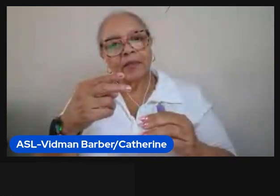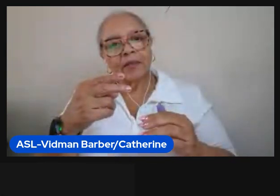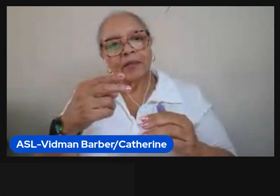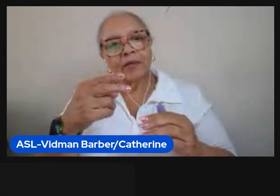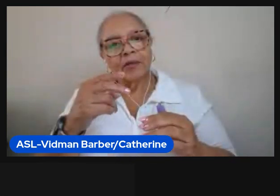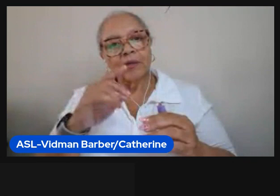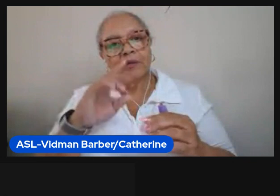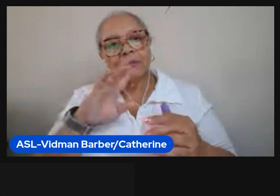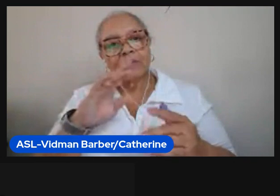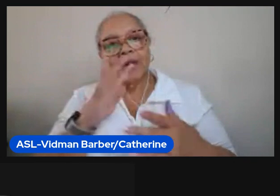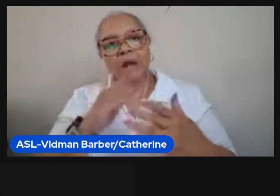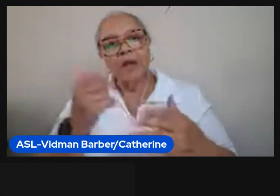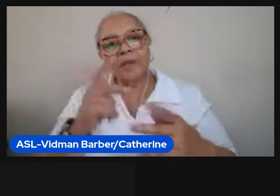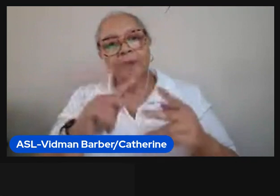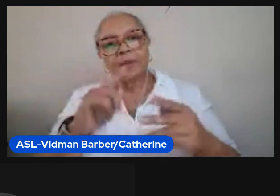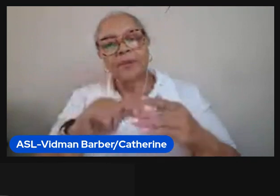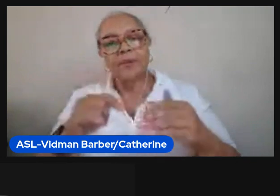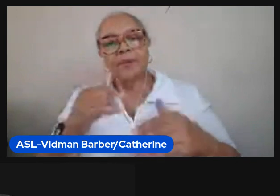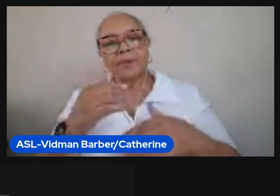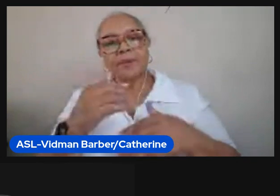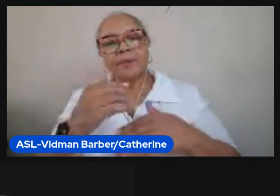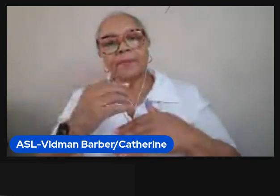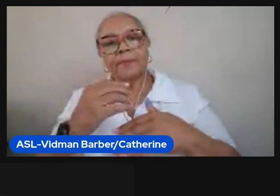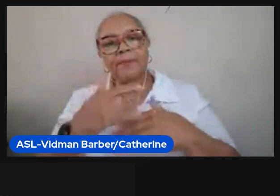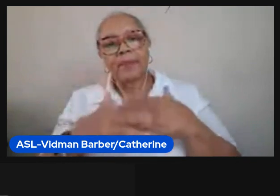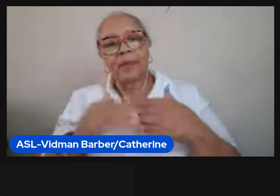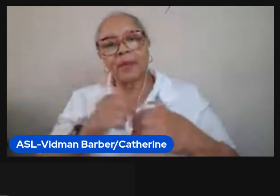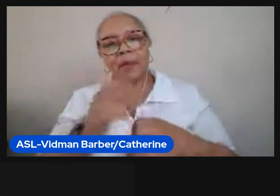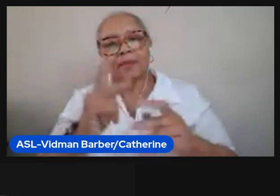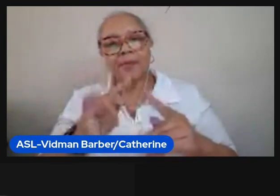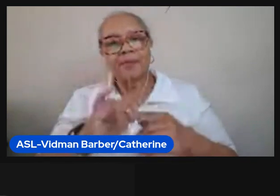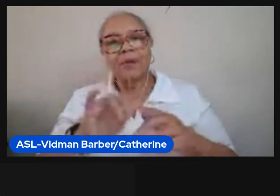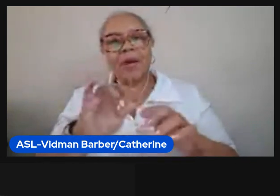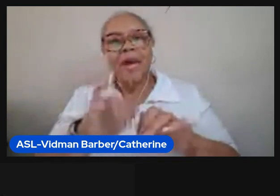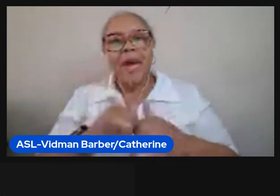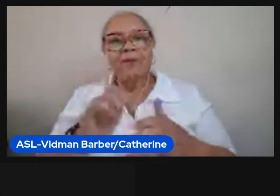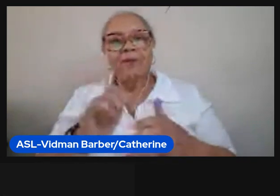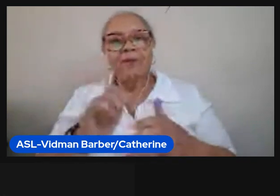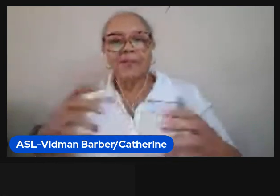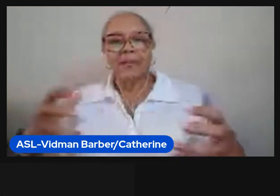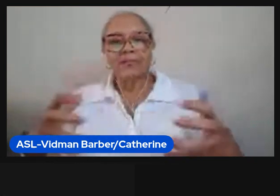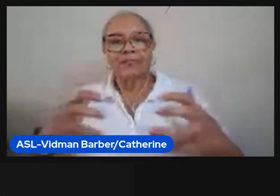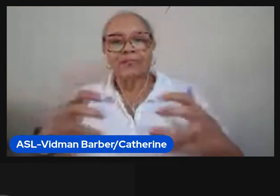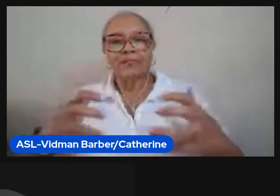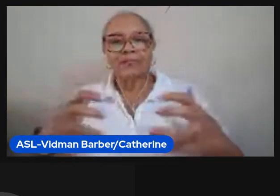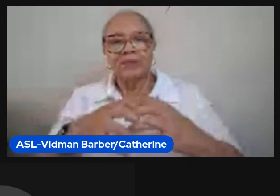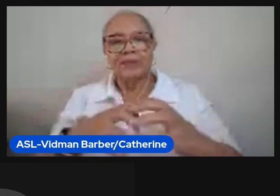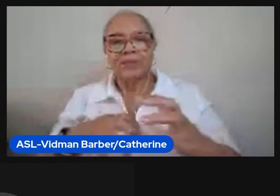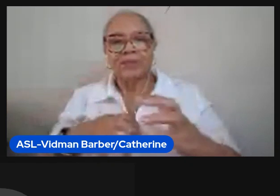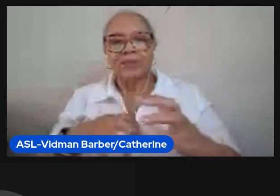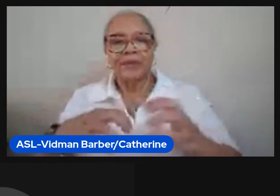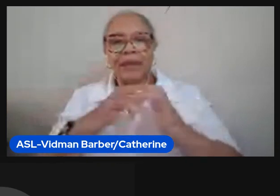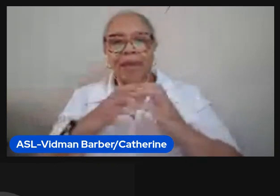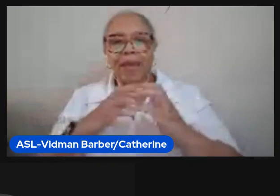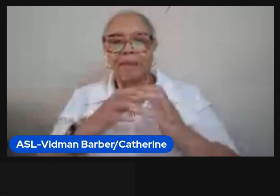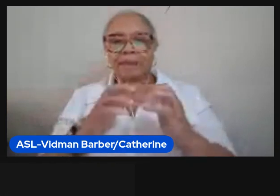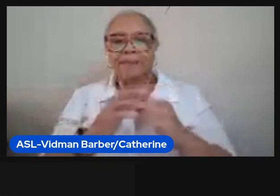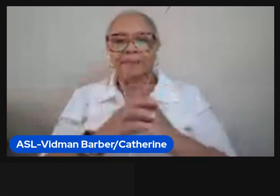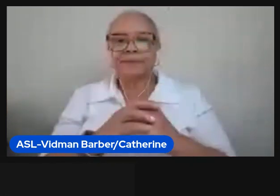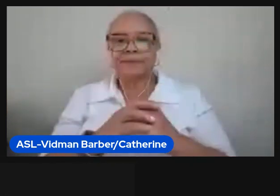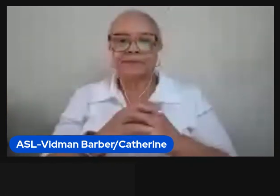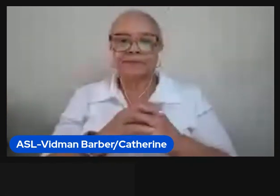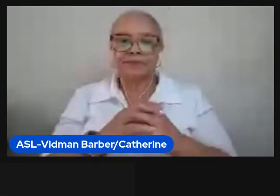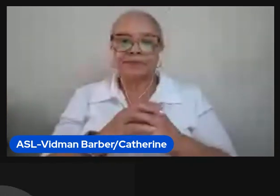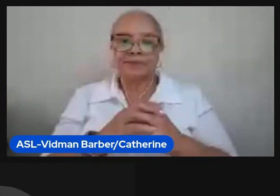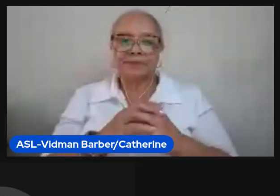or the people in Africa. So how is Aquila bringing this gap? How is it bridging this gap? Yeah. So, Yeah, so